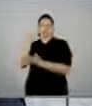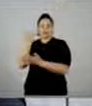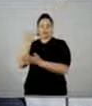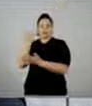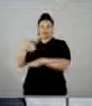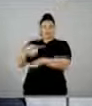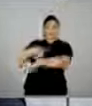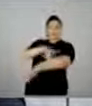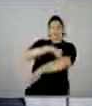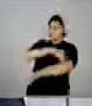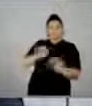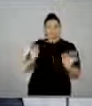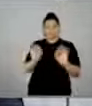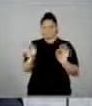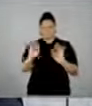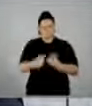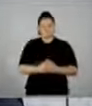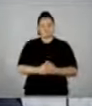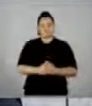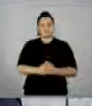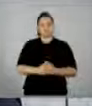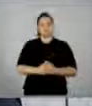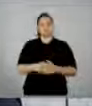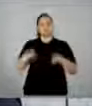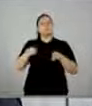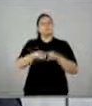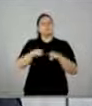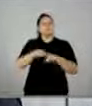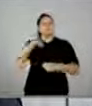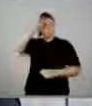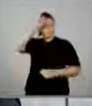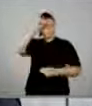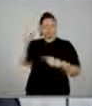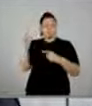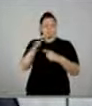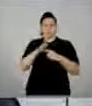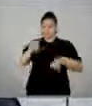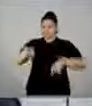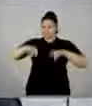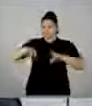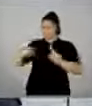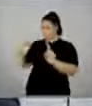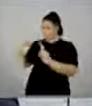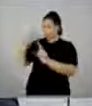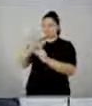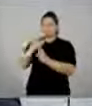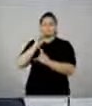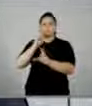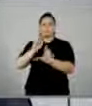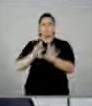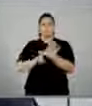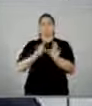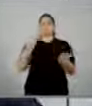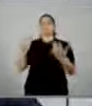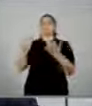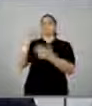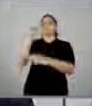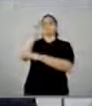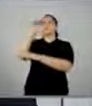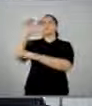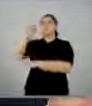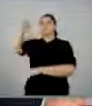And let's not forget that the significant success that Australia had over the course of last year in comparison to other countries